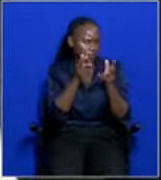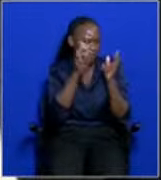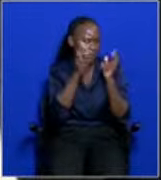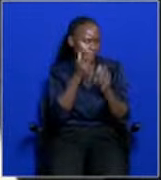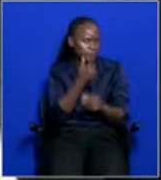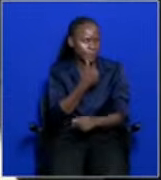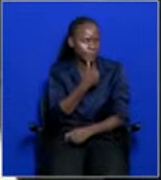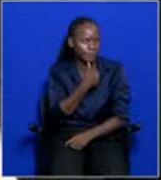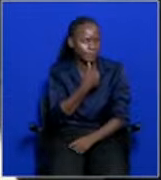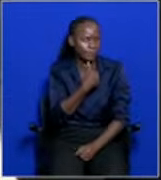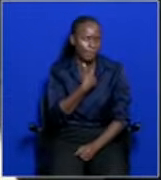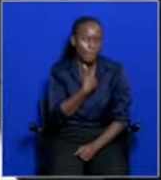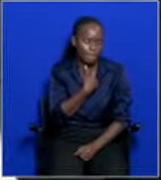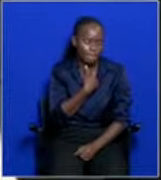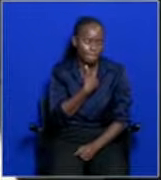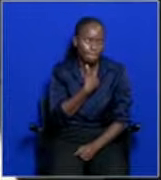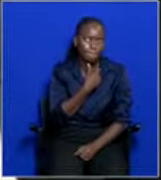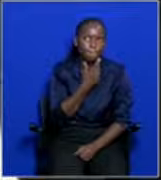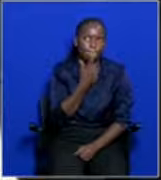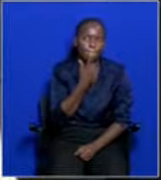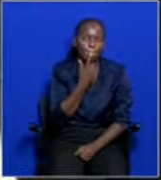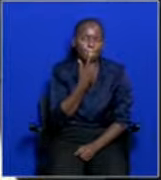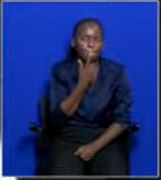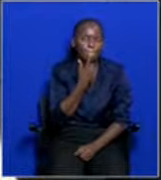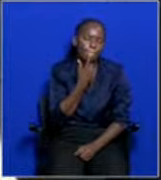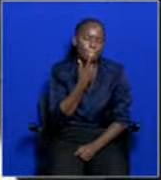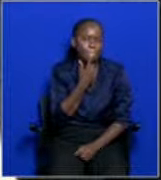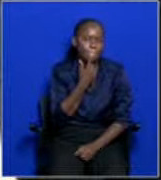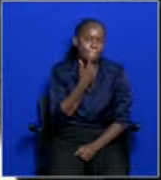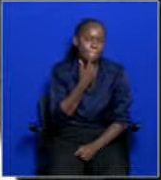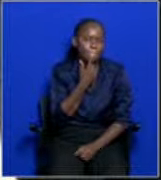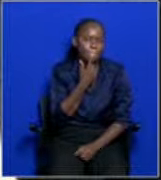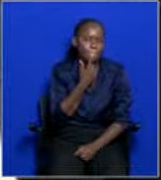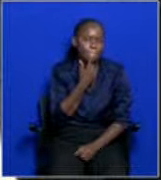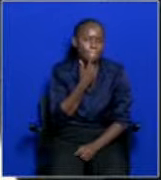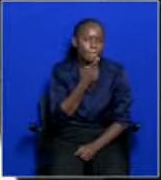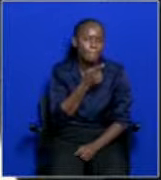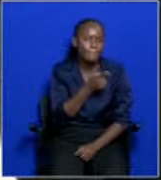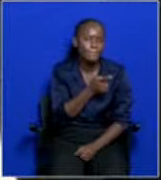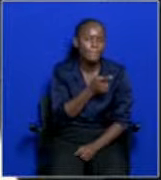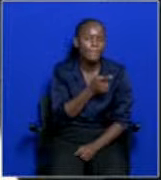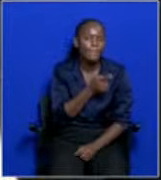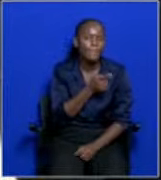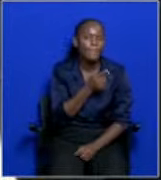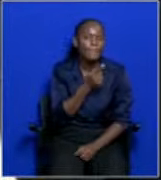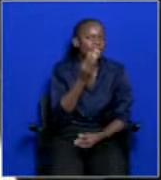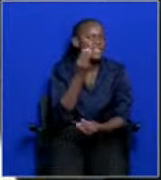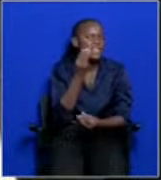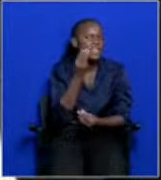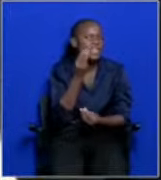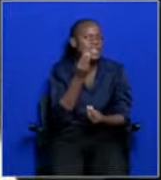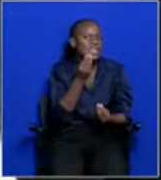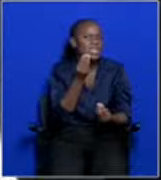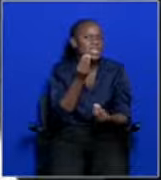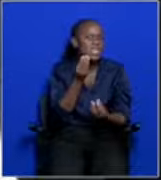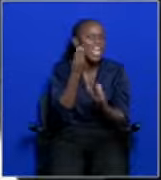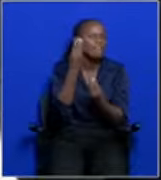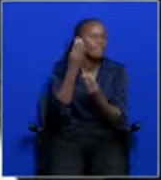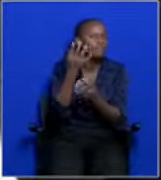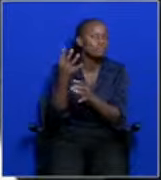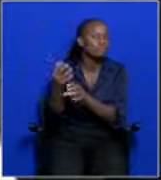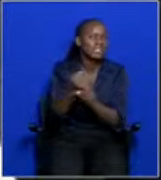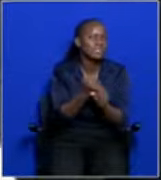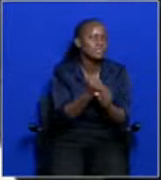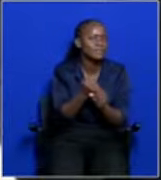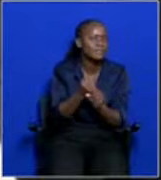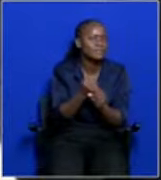ordinarily would be handled by the SAPS not a municipal police. I